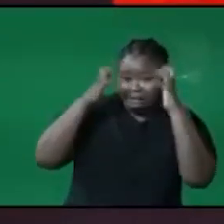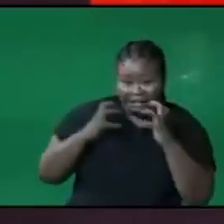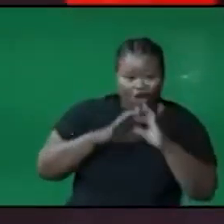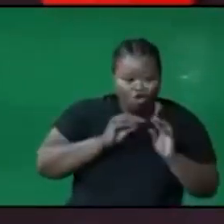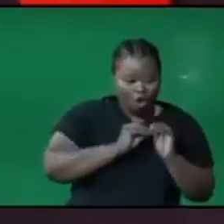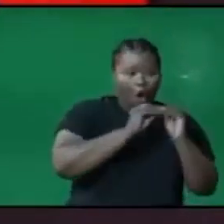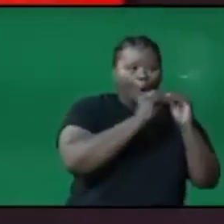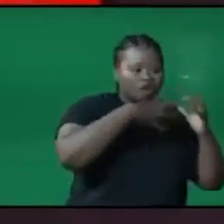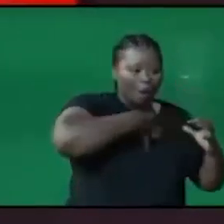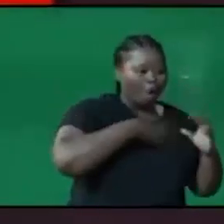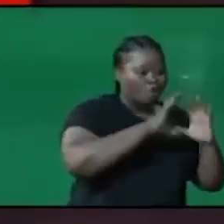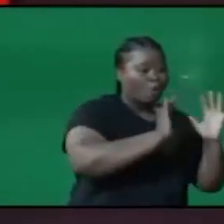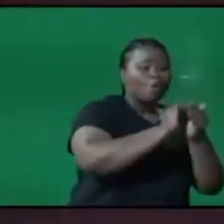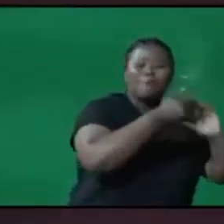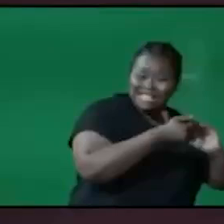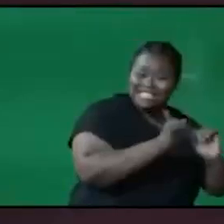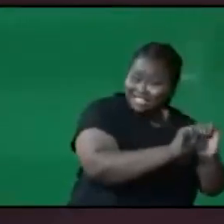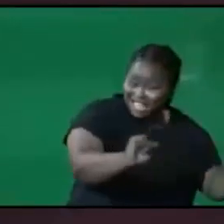own communities now.